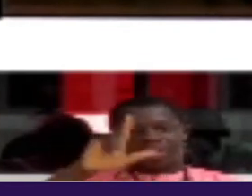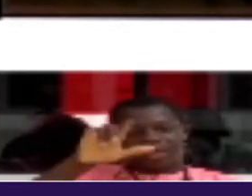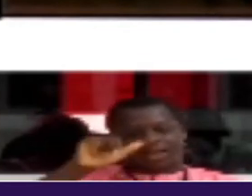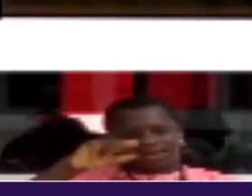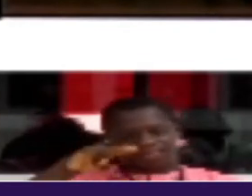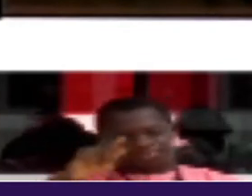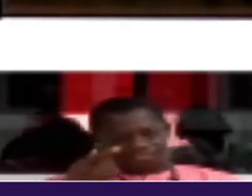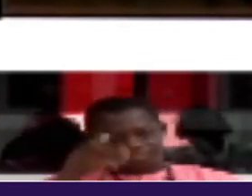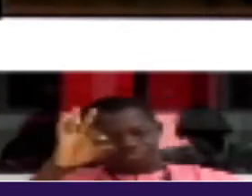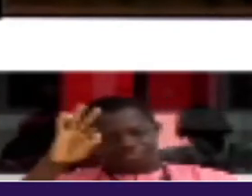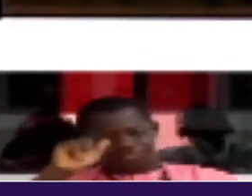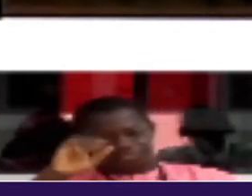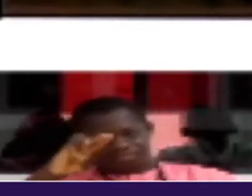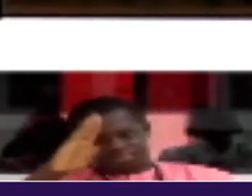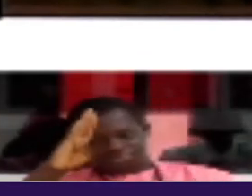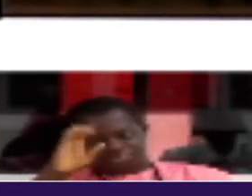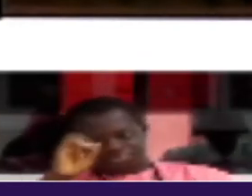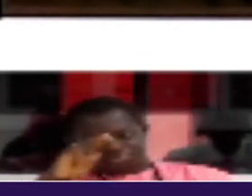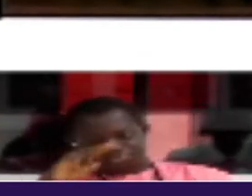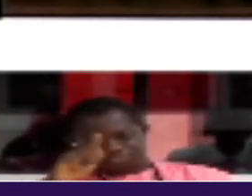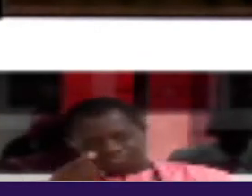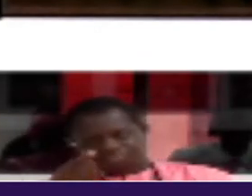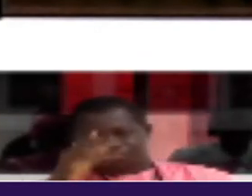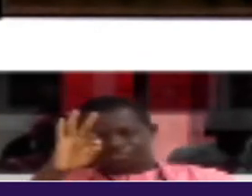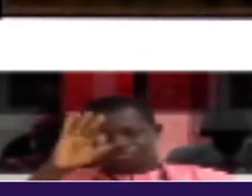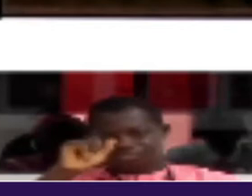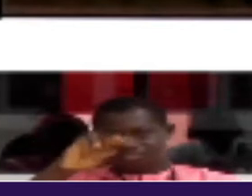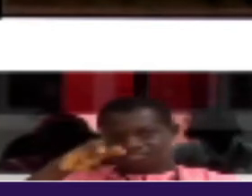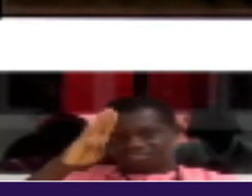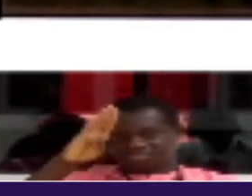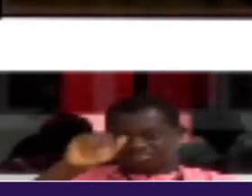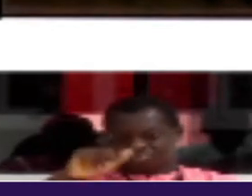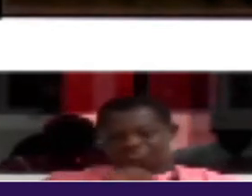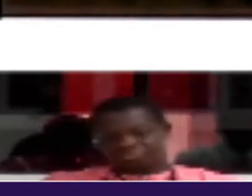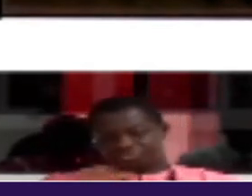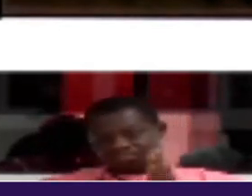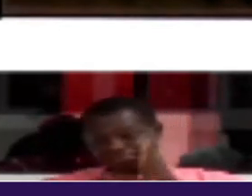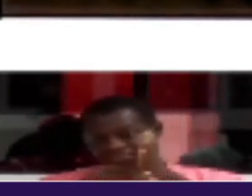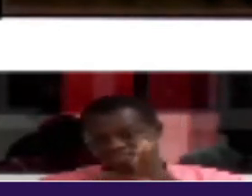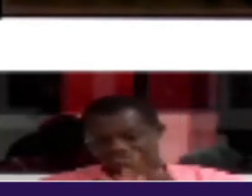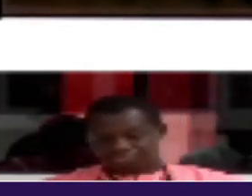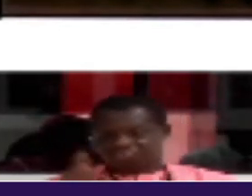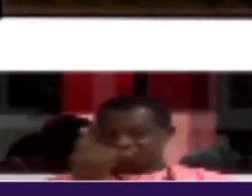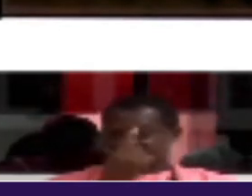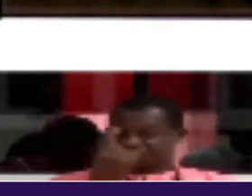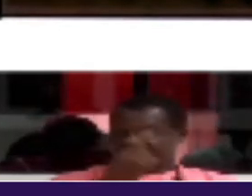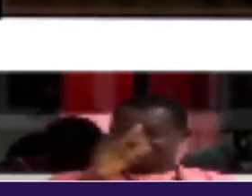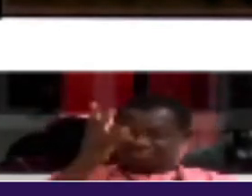Lantombong Tamba was the commander. But where that information come from, I only read it on the